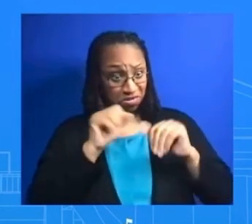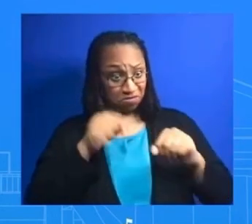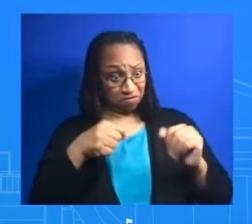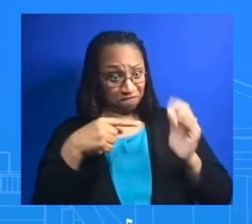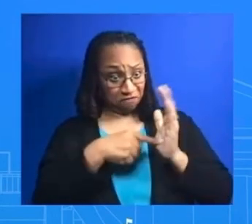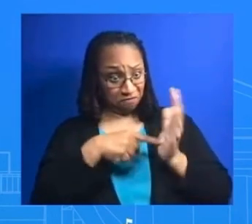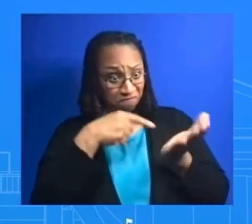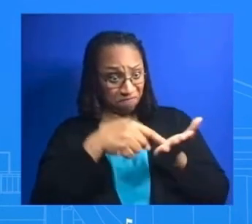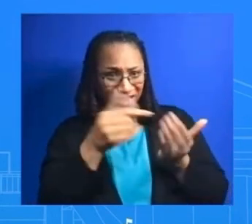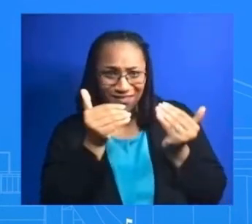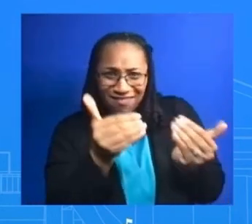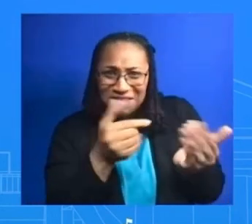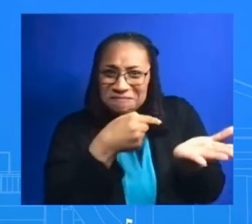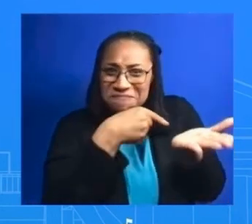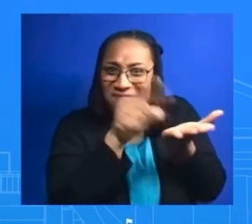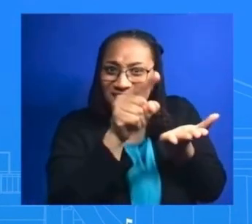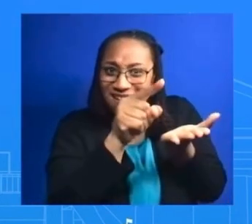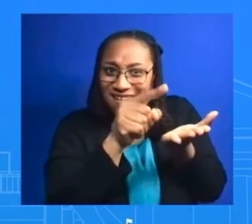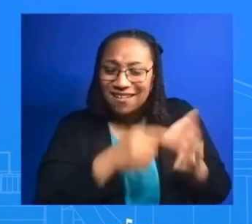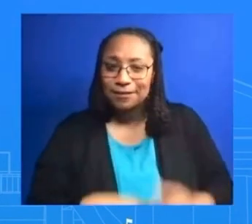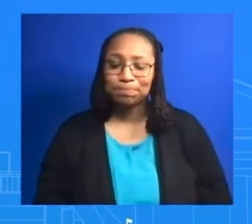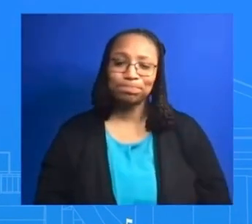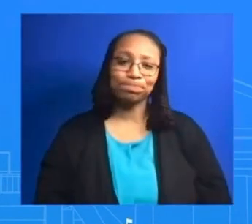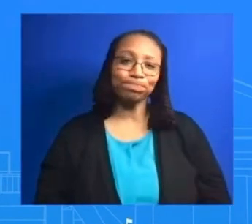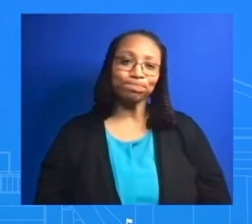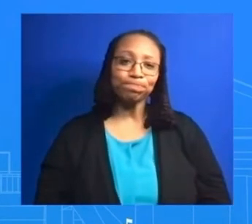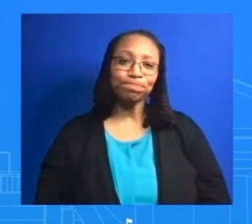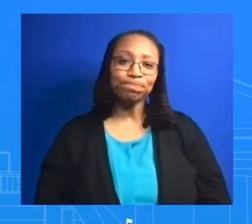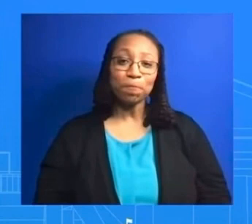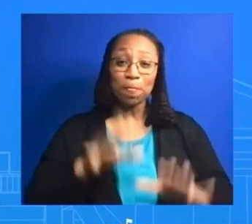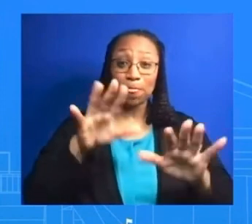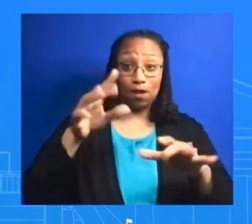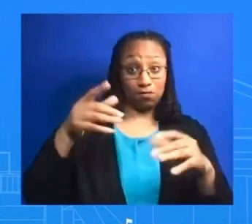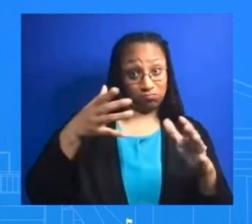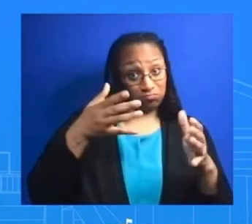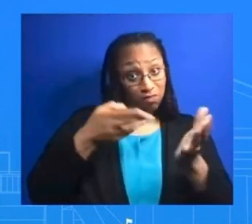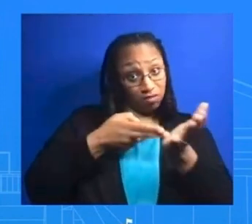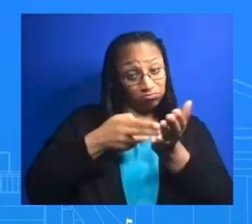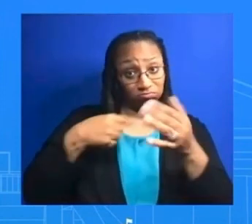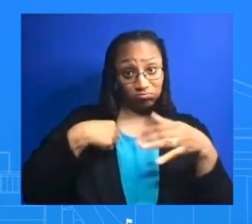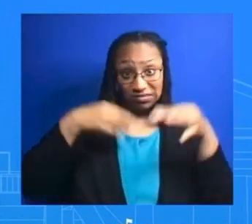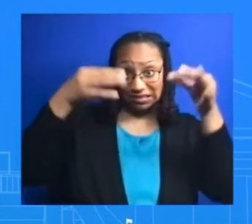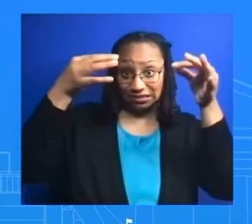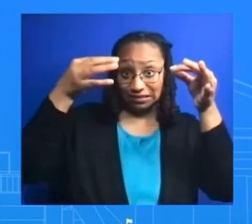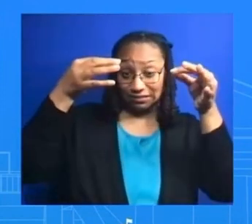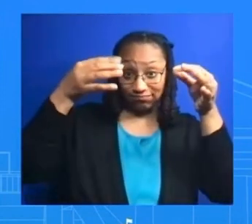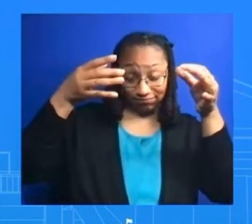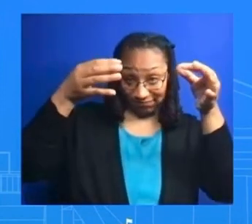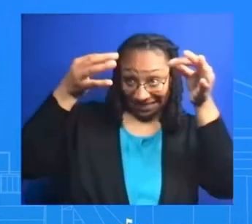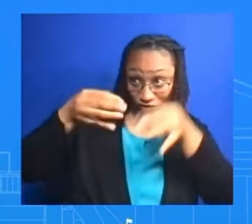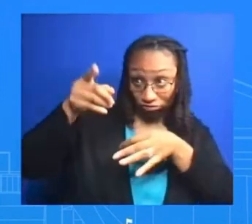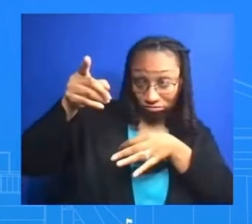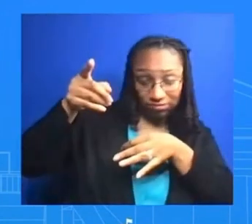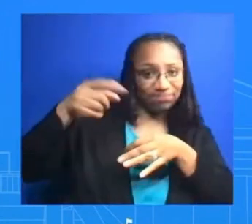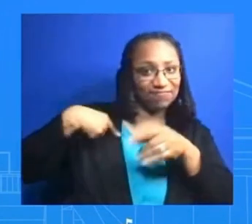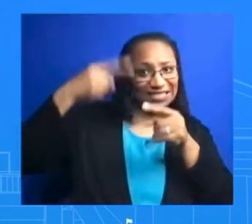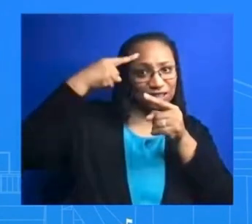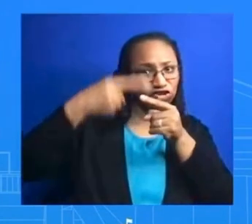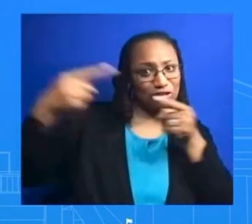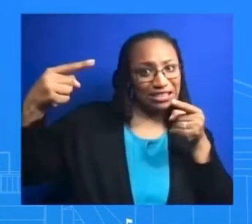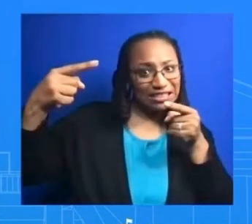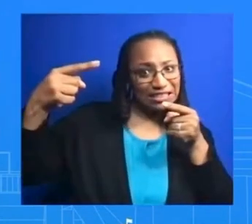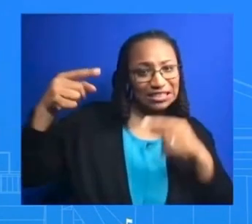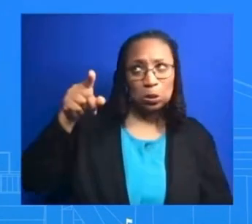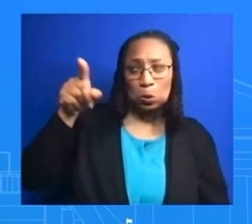court substituted itself for Congress. It's outrageous to me that Republicans in Congress and state offices fought